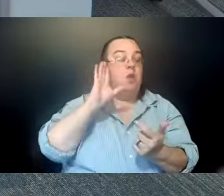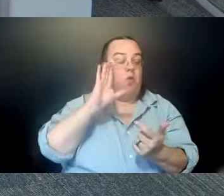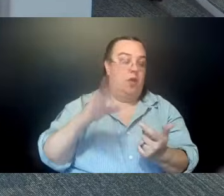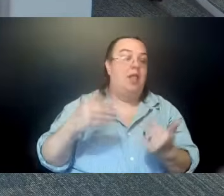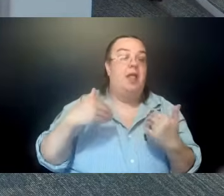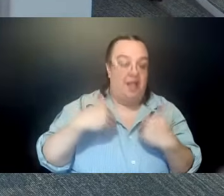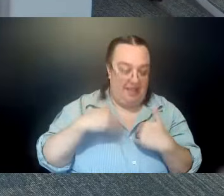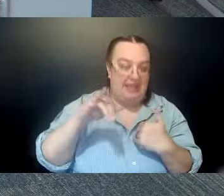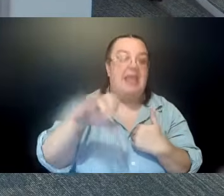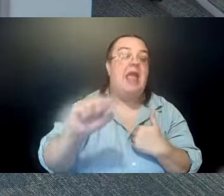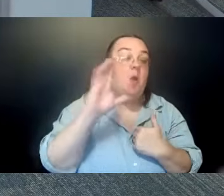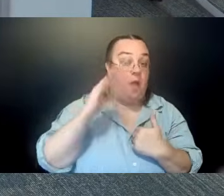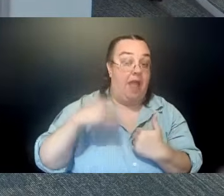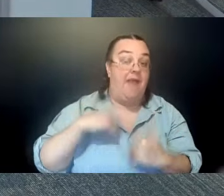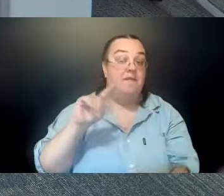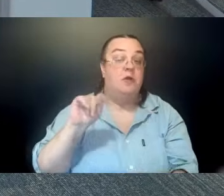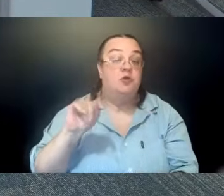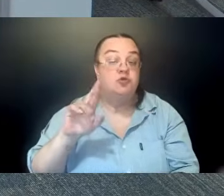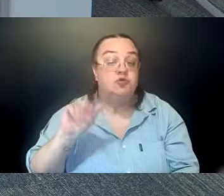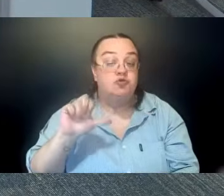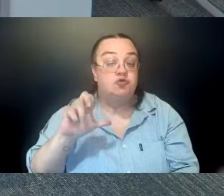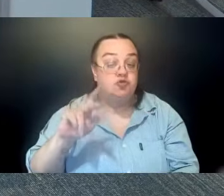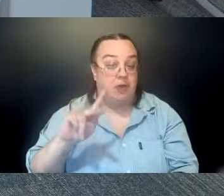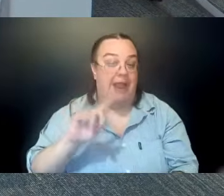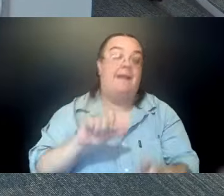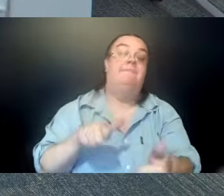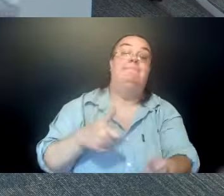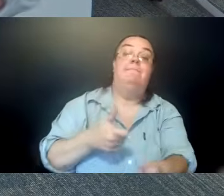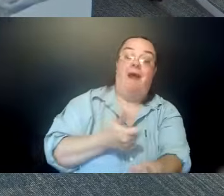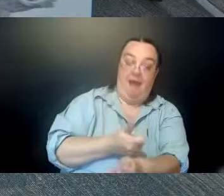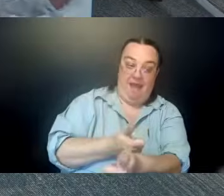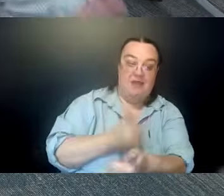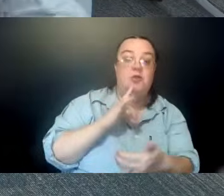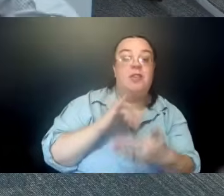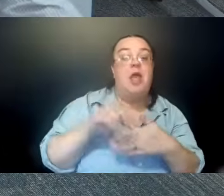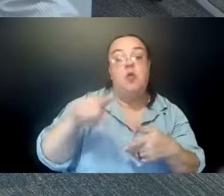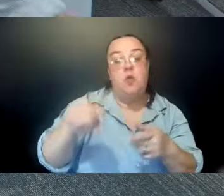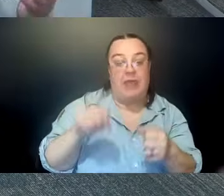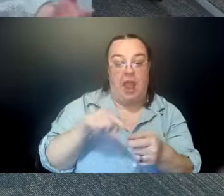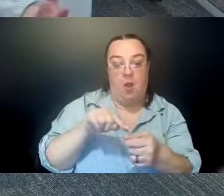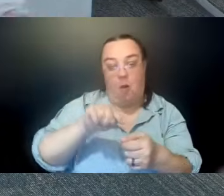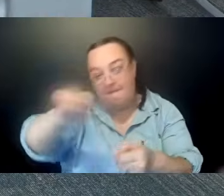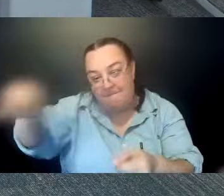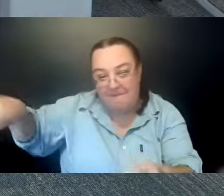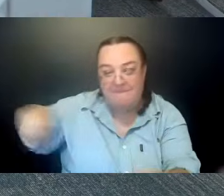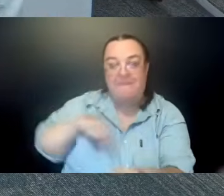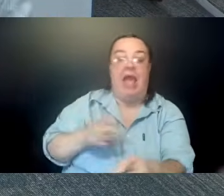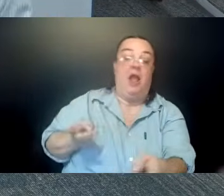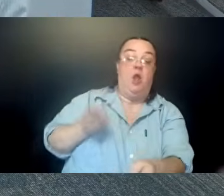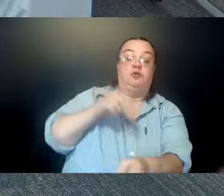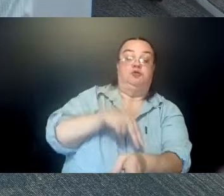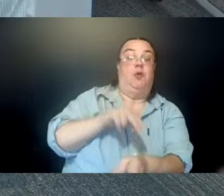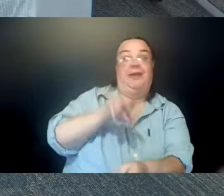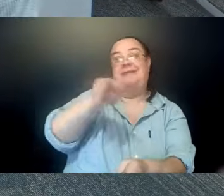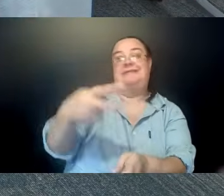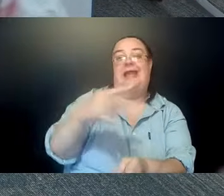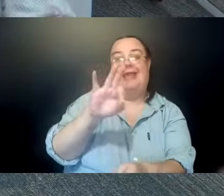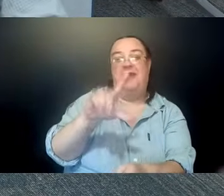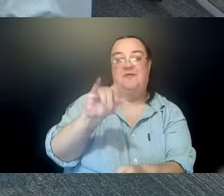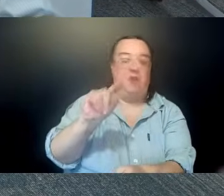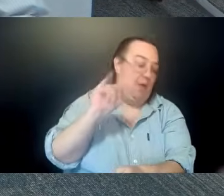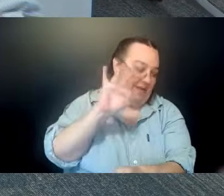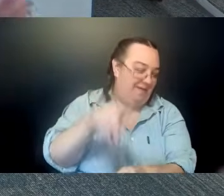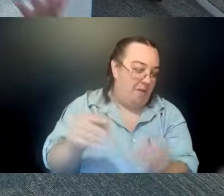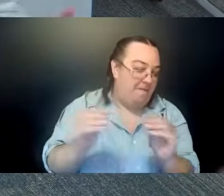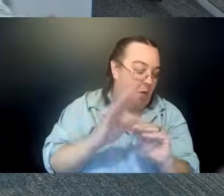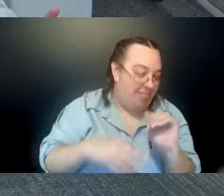there will be a track behind so that you can go back and join the second float that you may be a part of. So, and then with